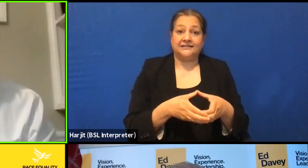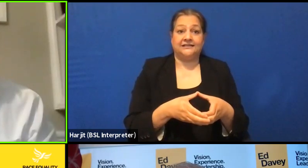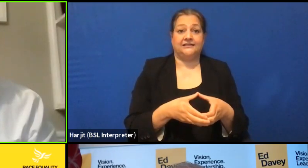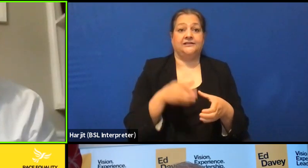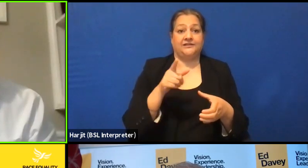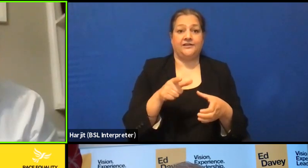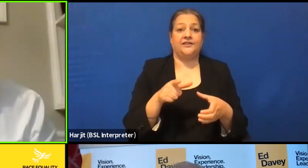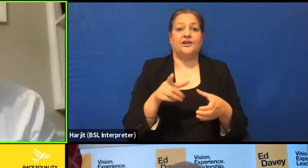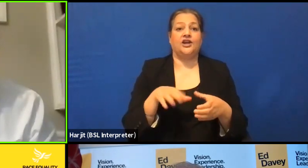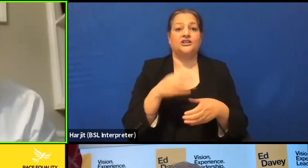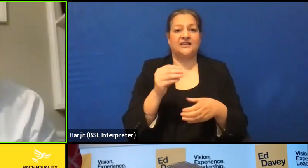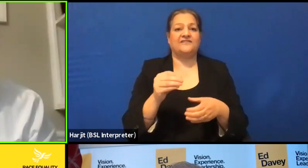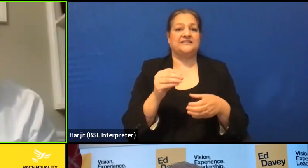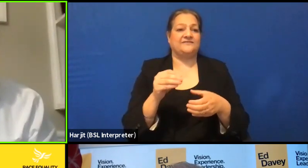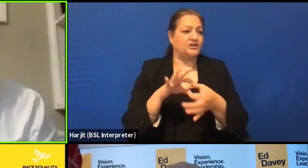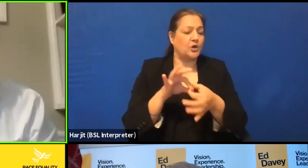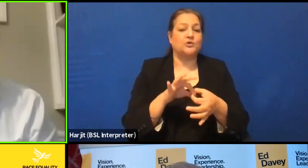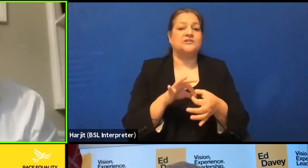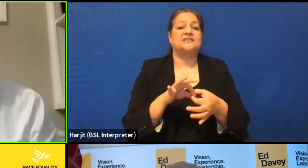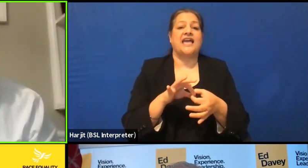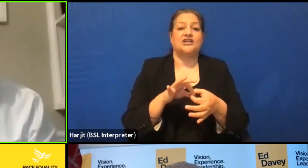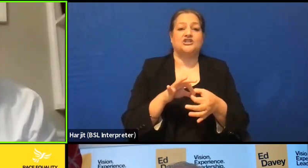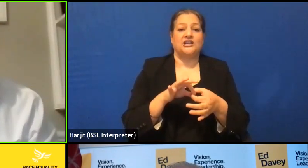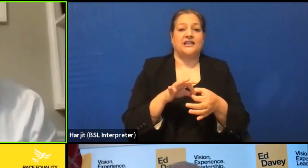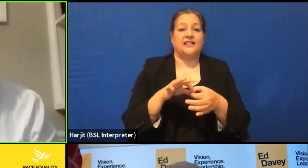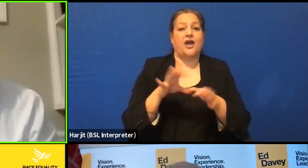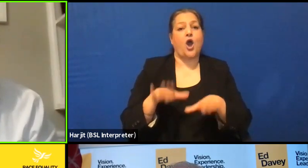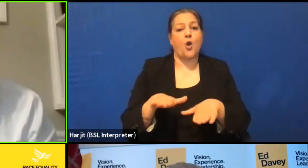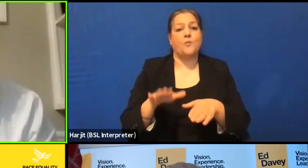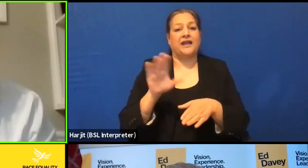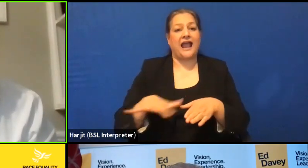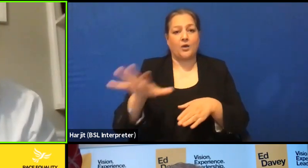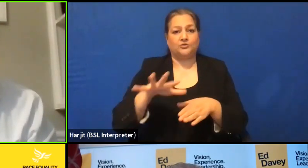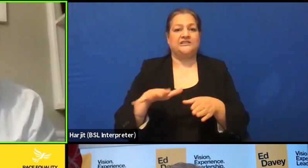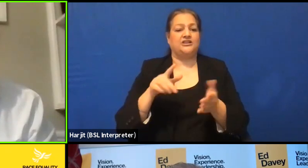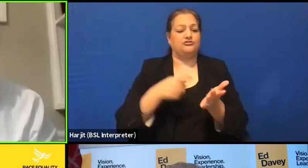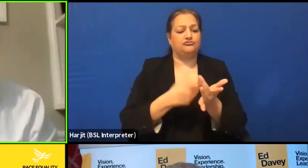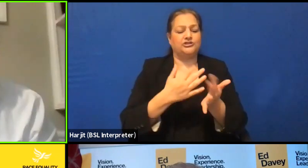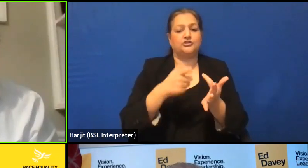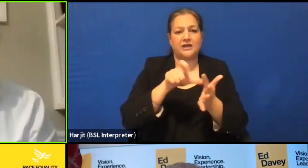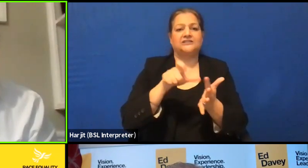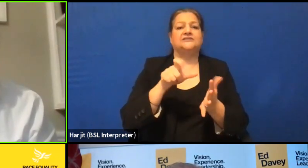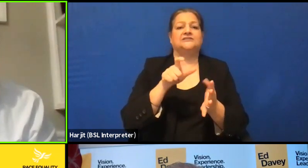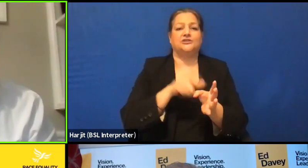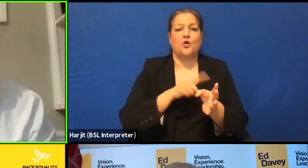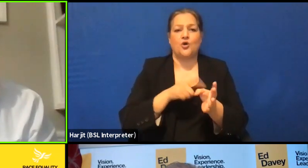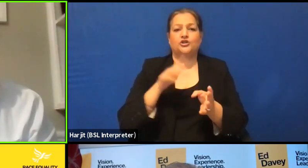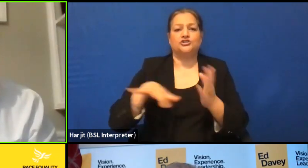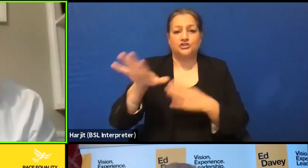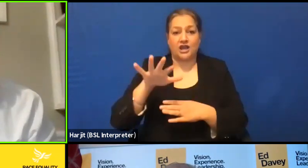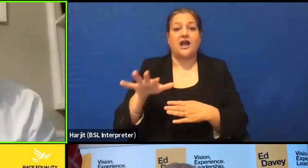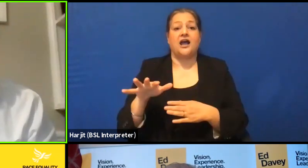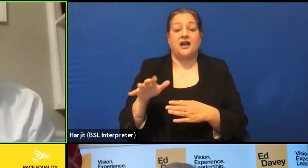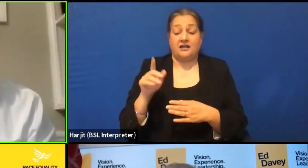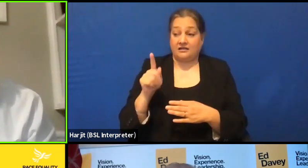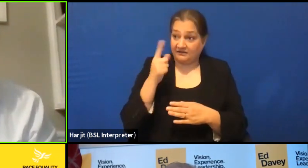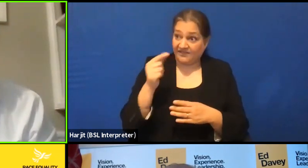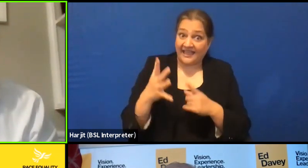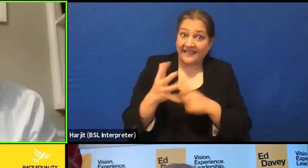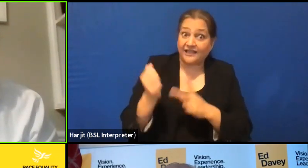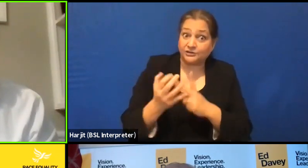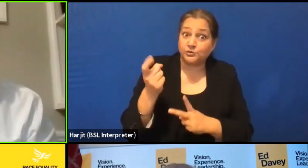the home counties, if Conservative associations in Richmond, Yorkshire, which the Chancellor of the Exchequer represents, can do that, can